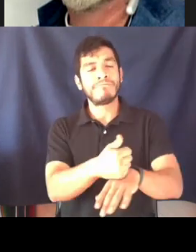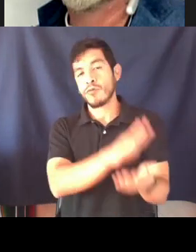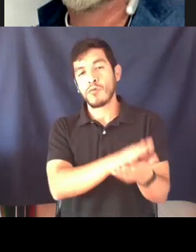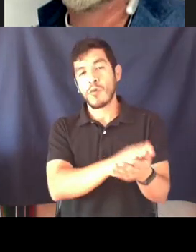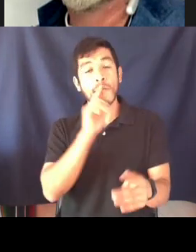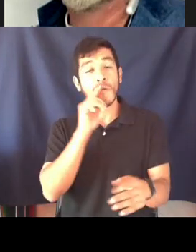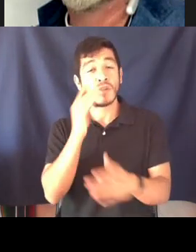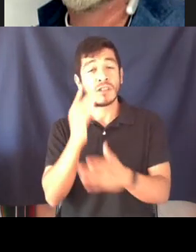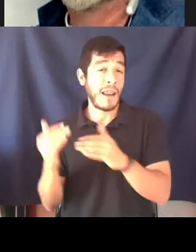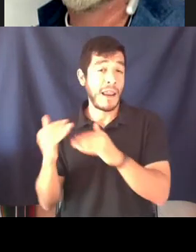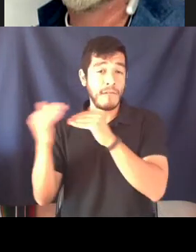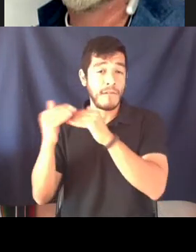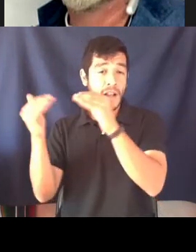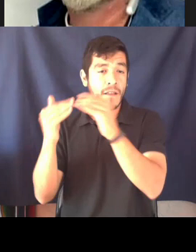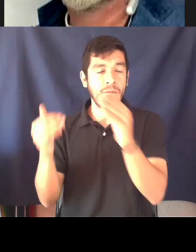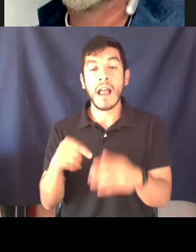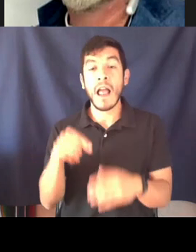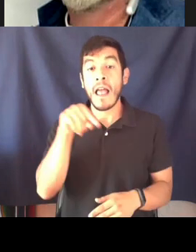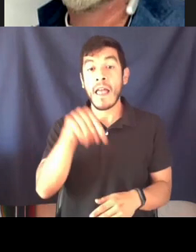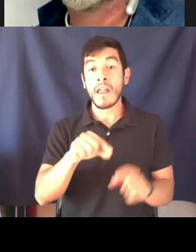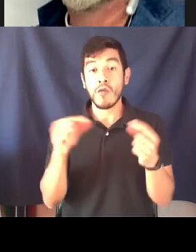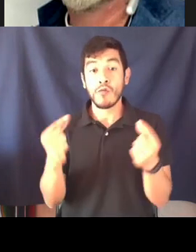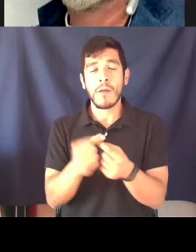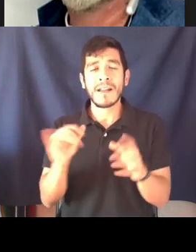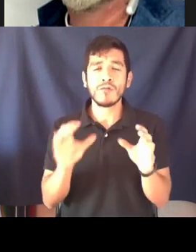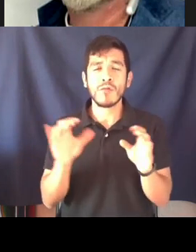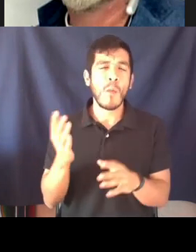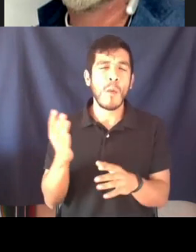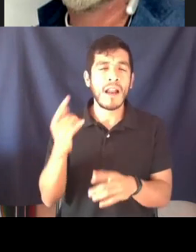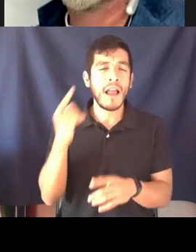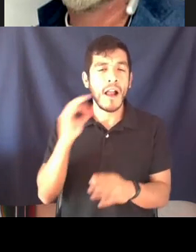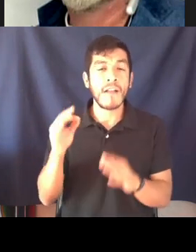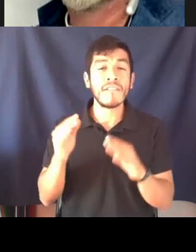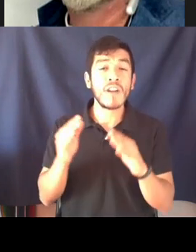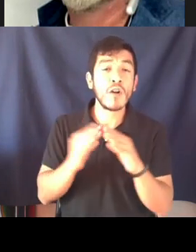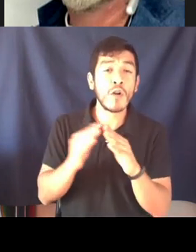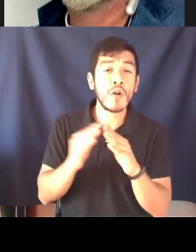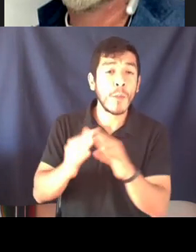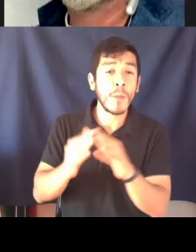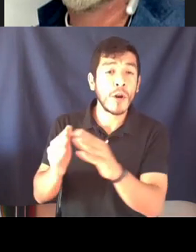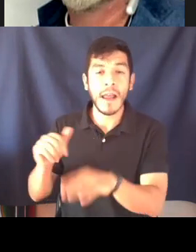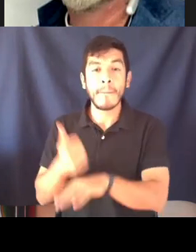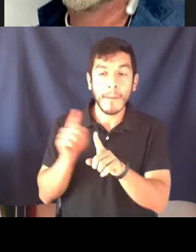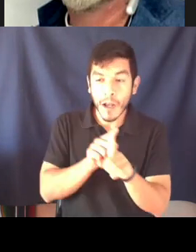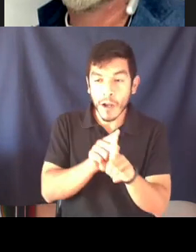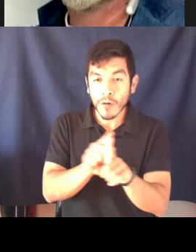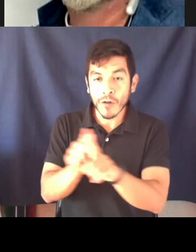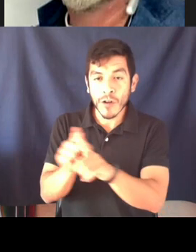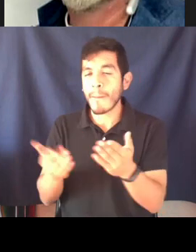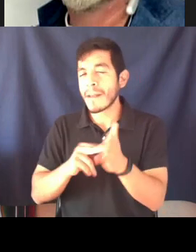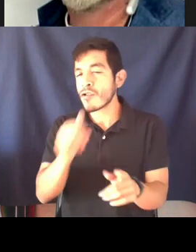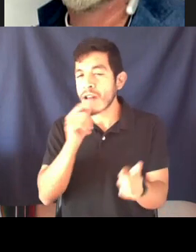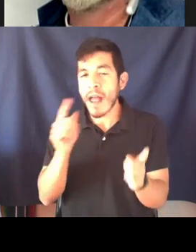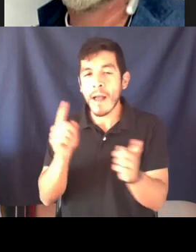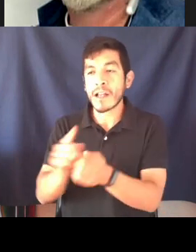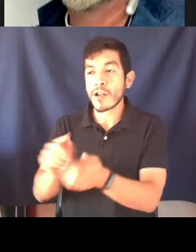as community-based peer mentoring, where you're not meeting at a school every day necessarily. So that's a